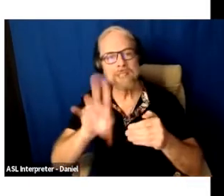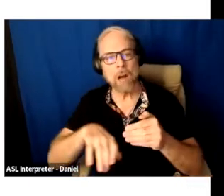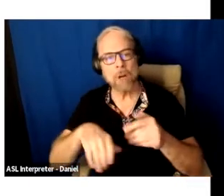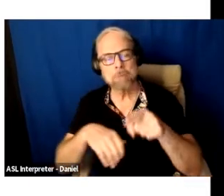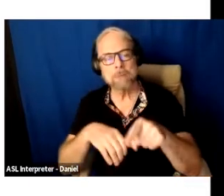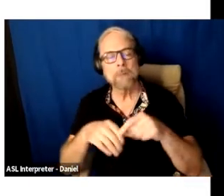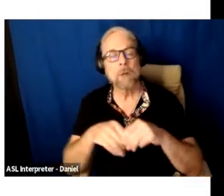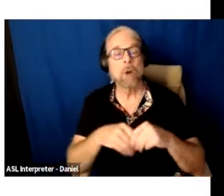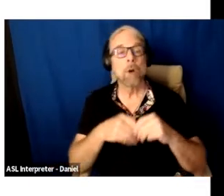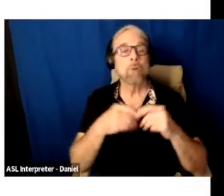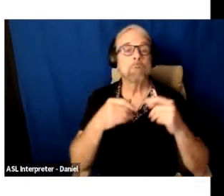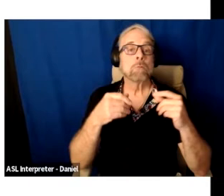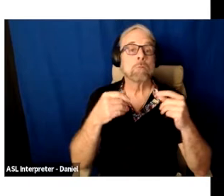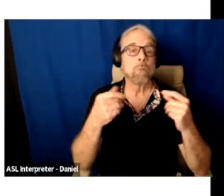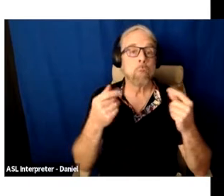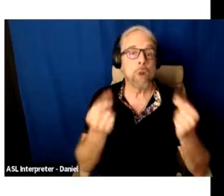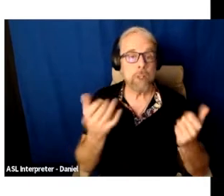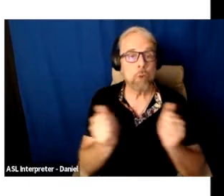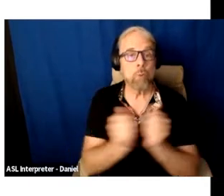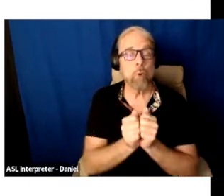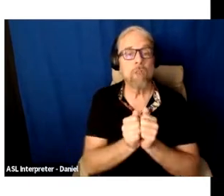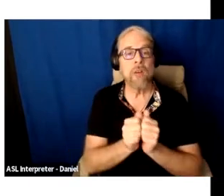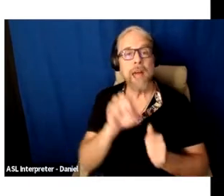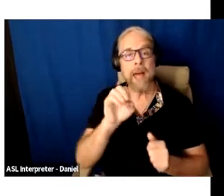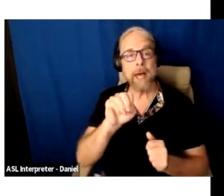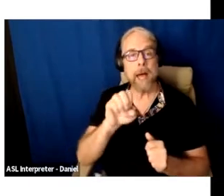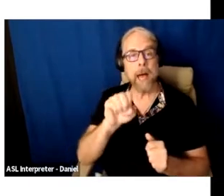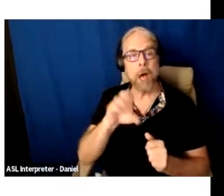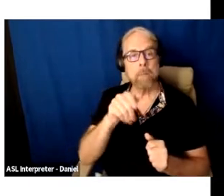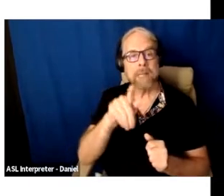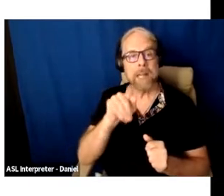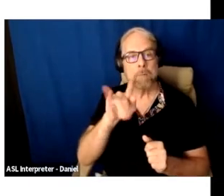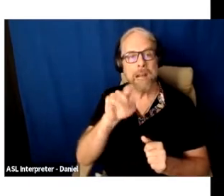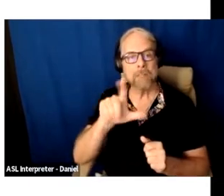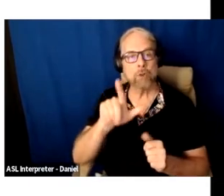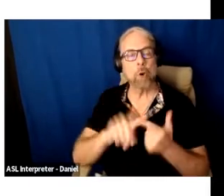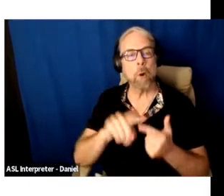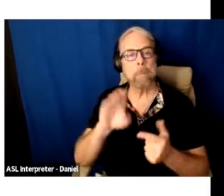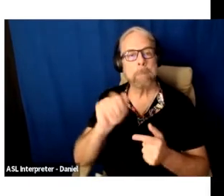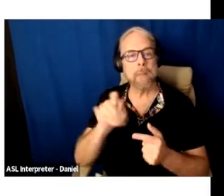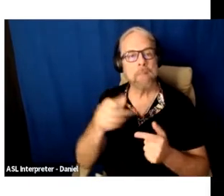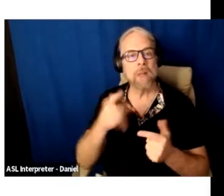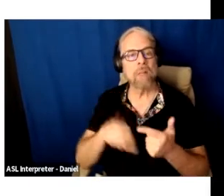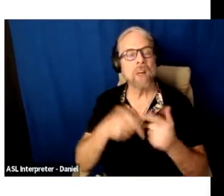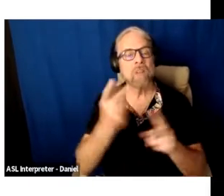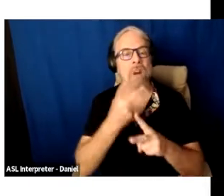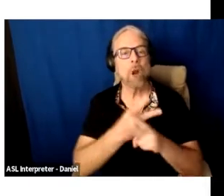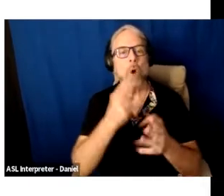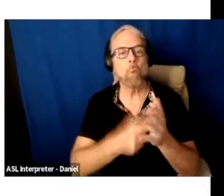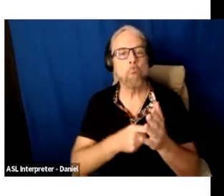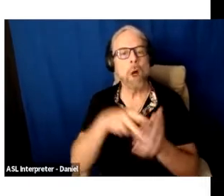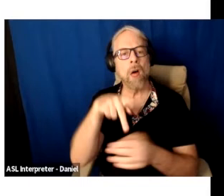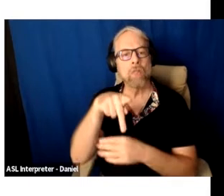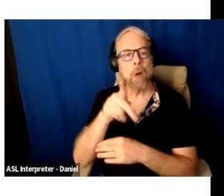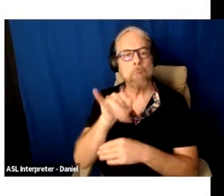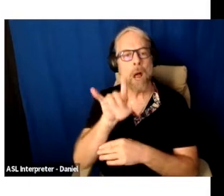we can do with epidemiological math is to figure out what's called the population